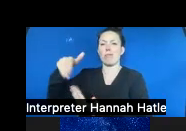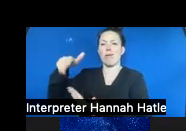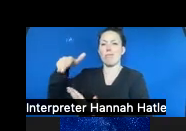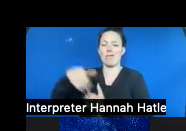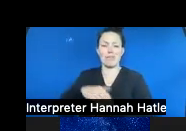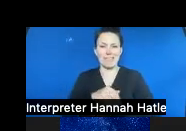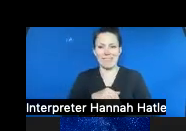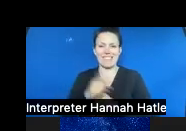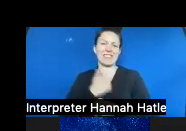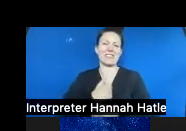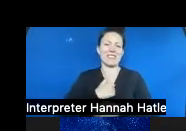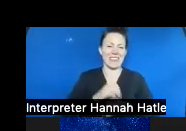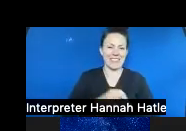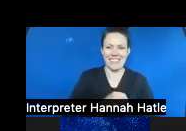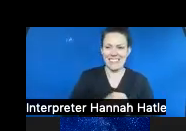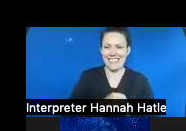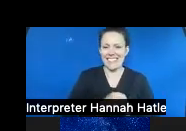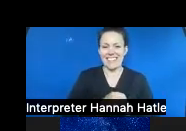minute, sorry.